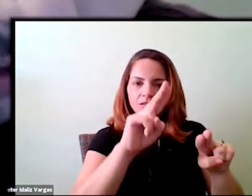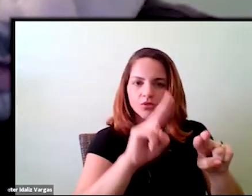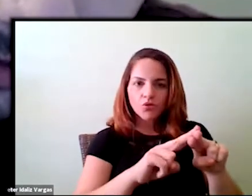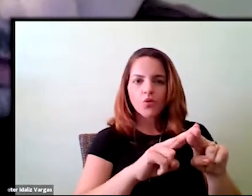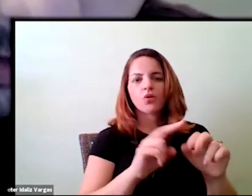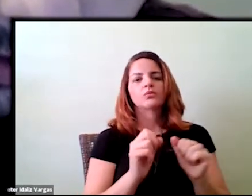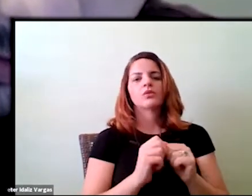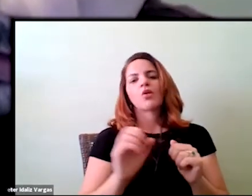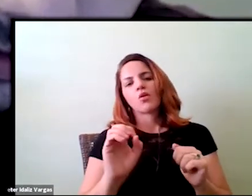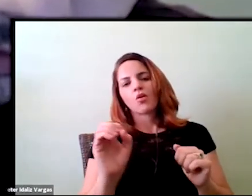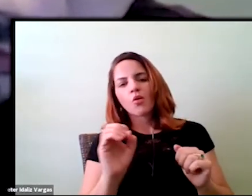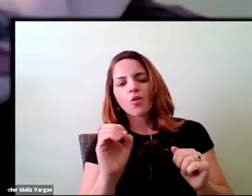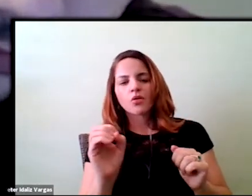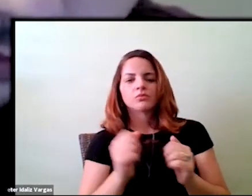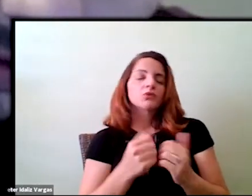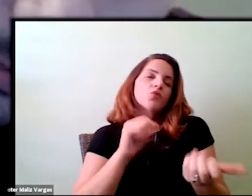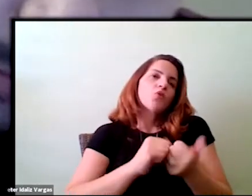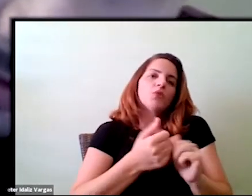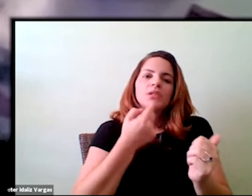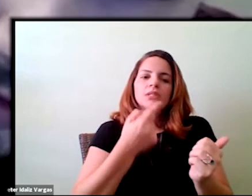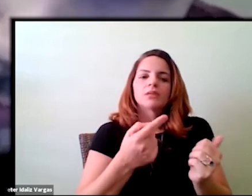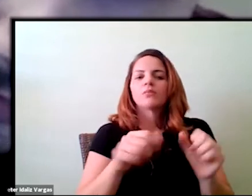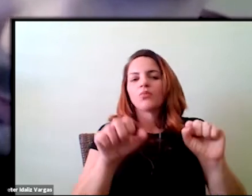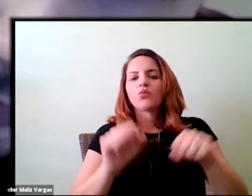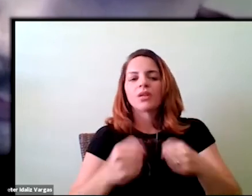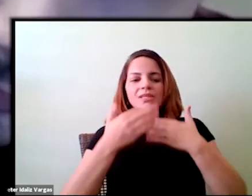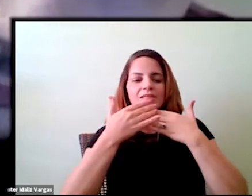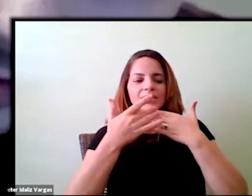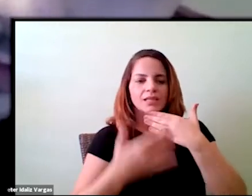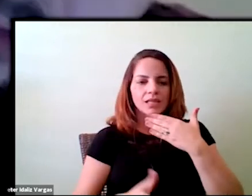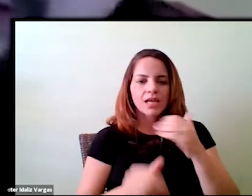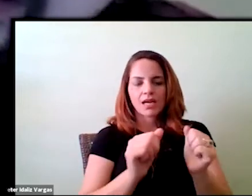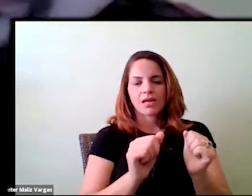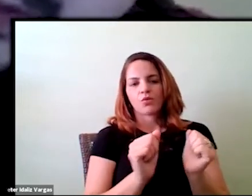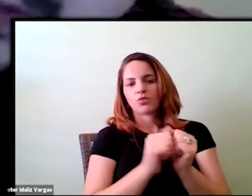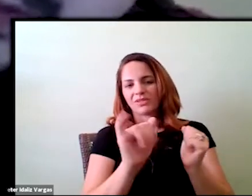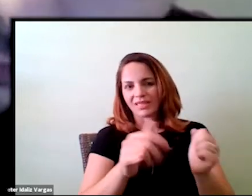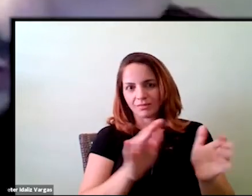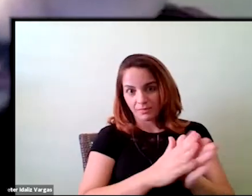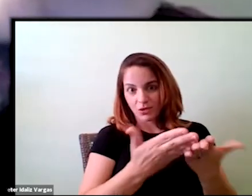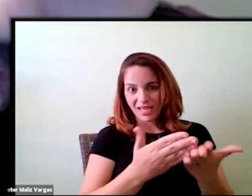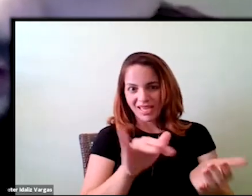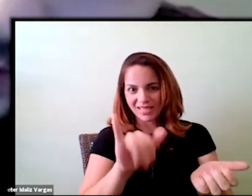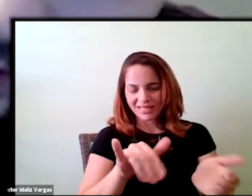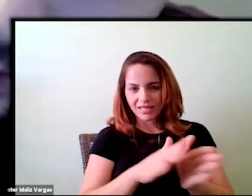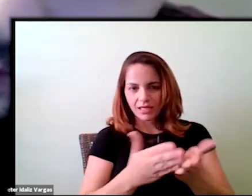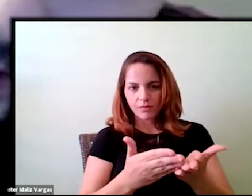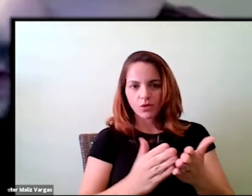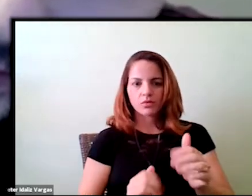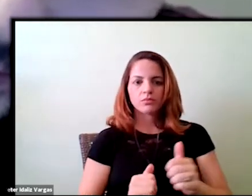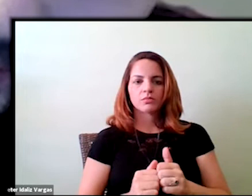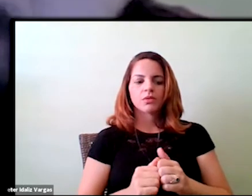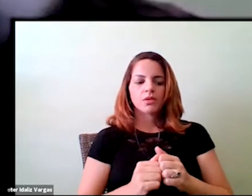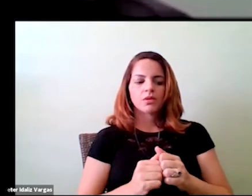into a new body. And that was a review by Willy Perdomo of this book of poetry by